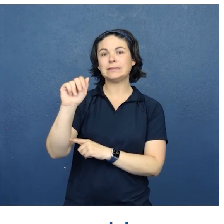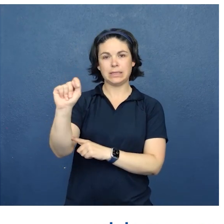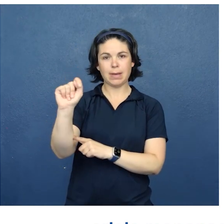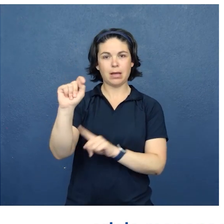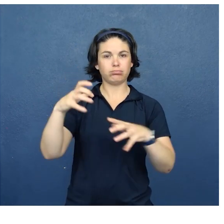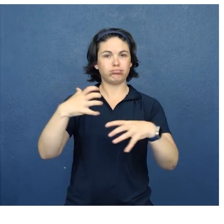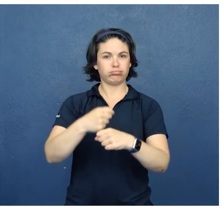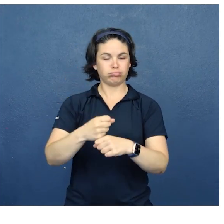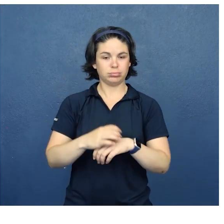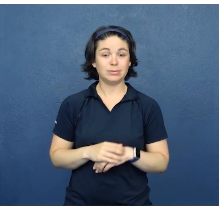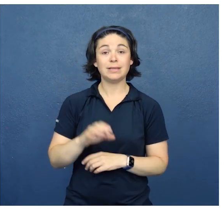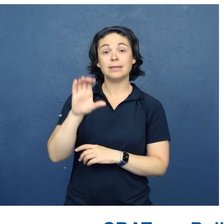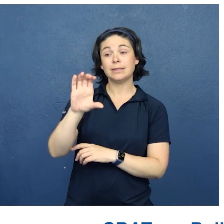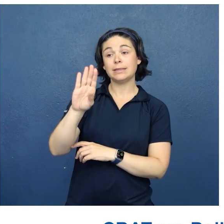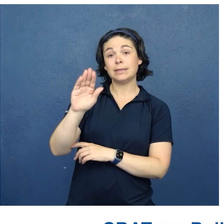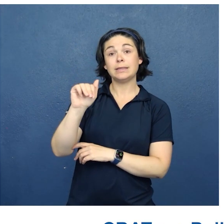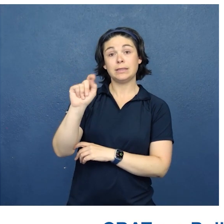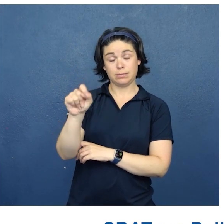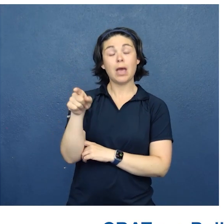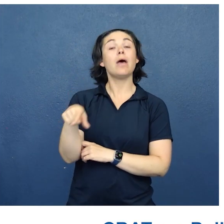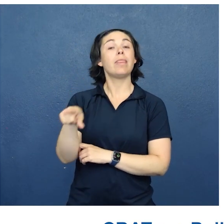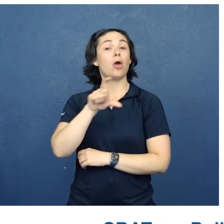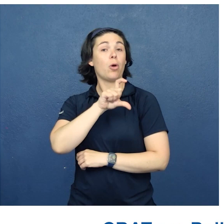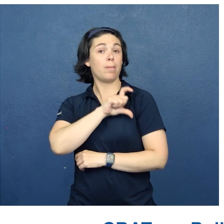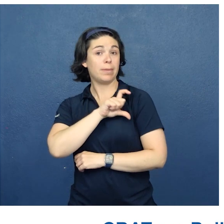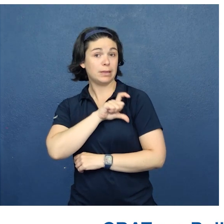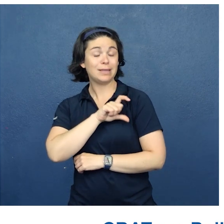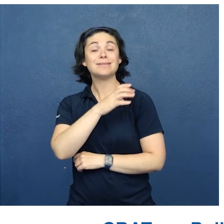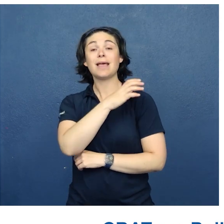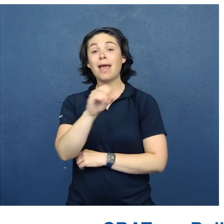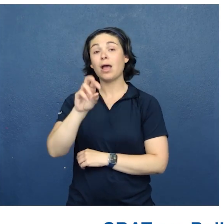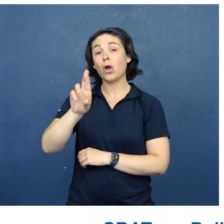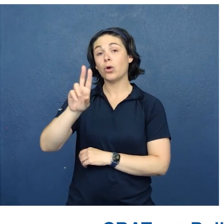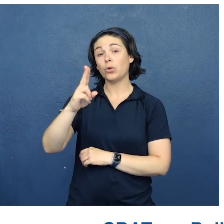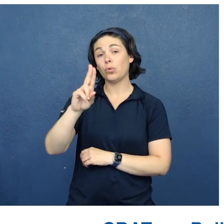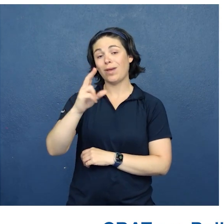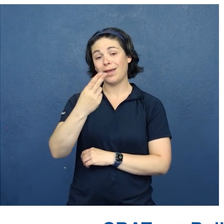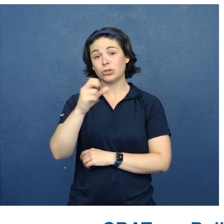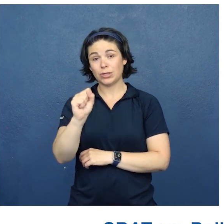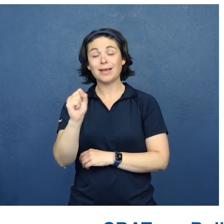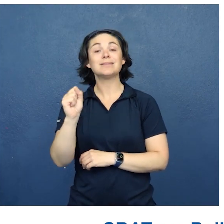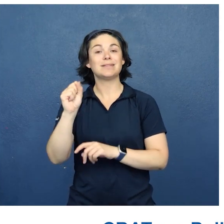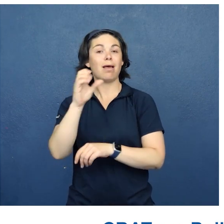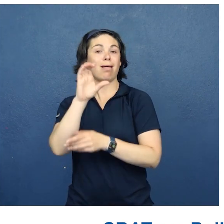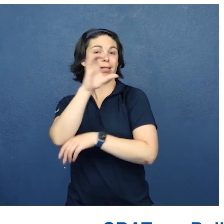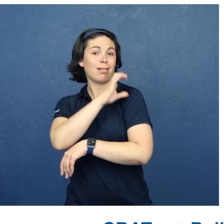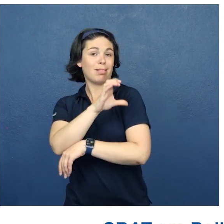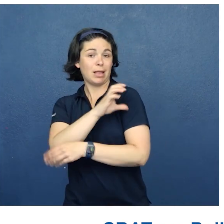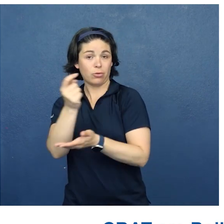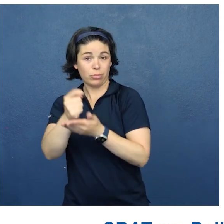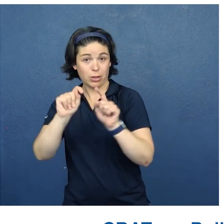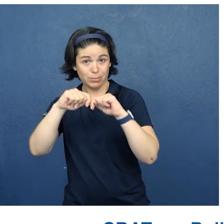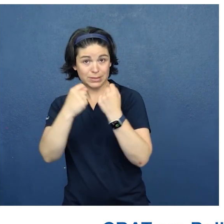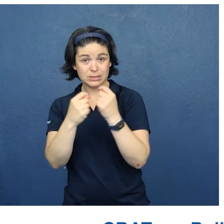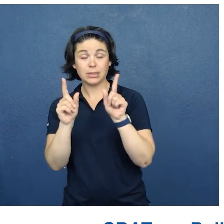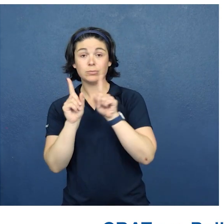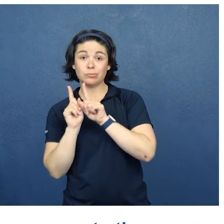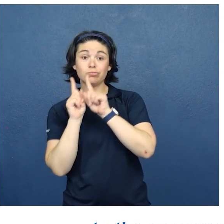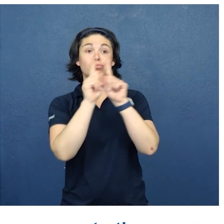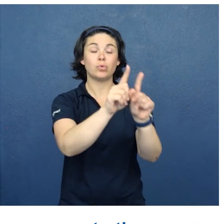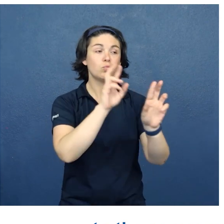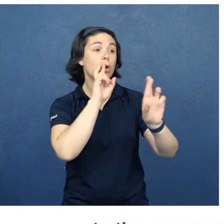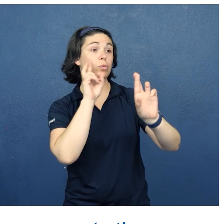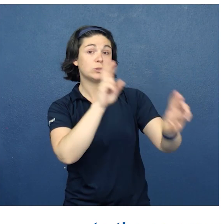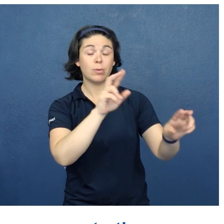short. CBAT are police officer and RUH-SBH clinical therapist partnership teams that respond to